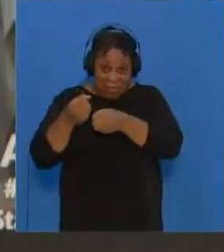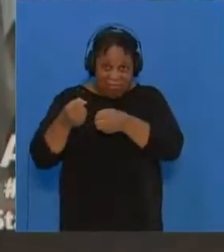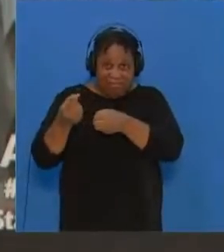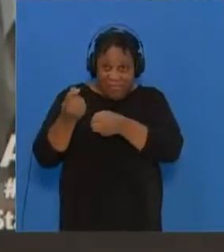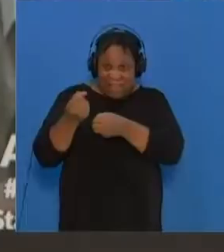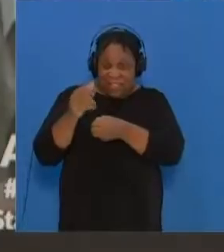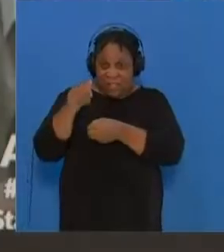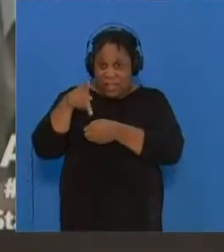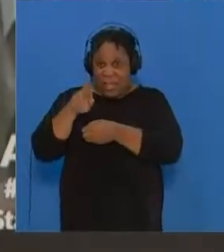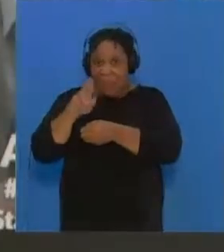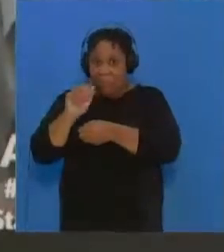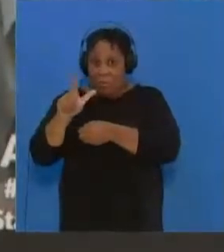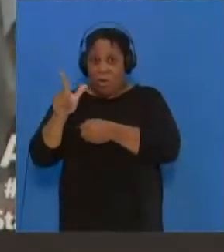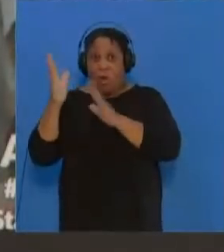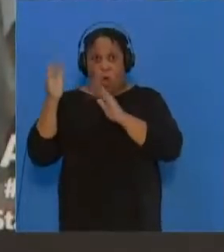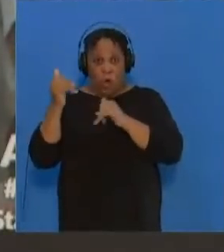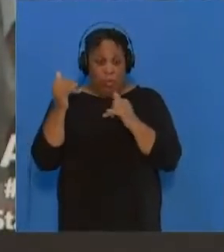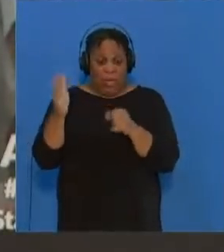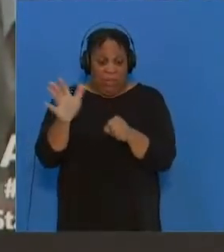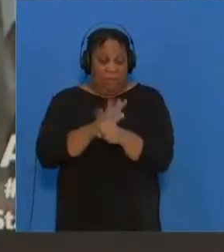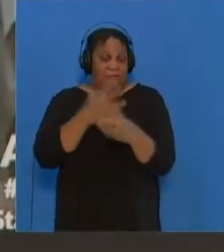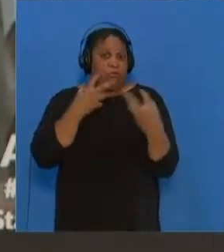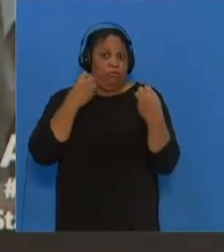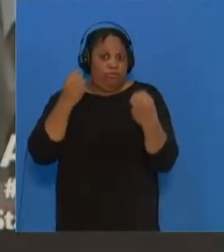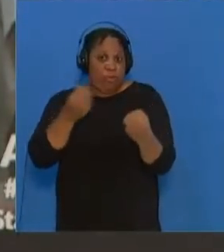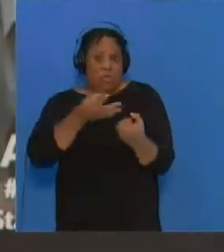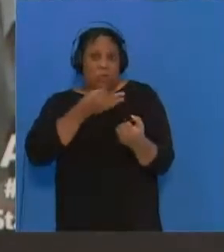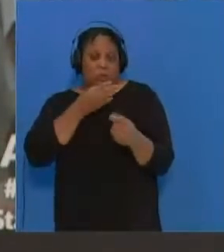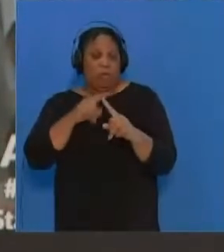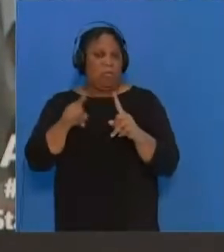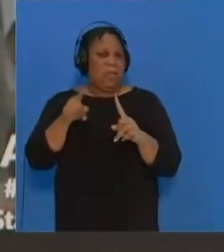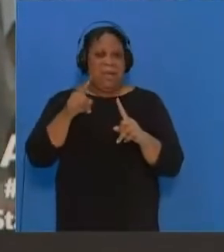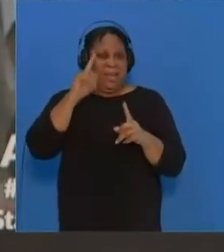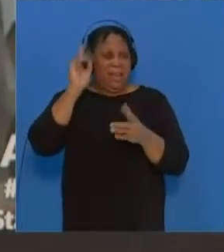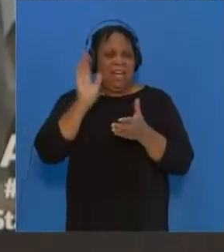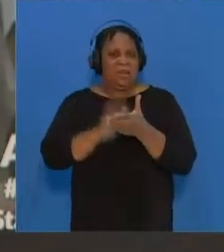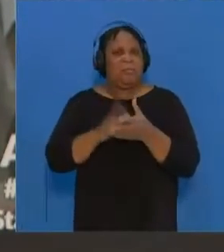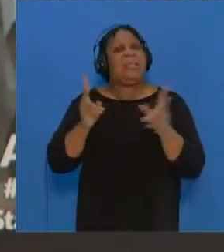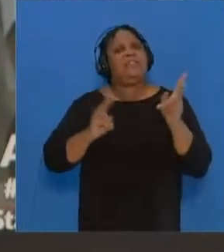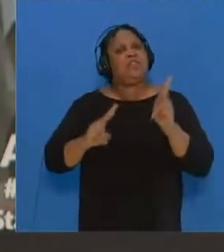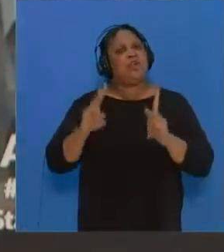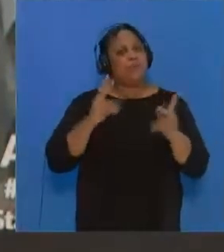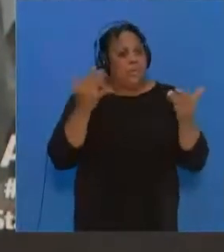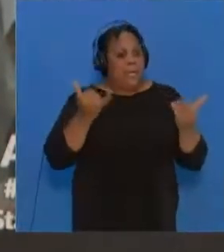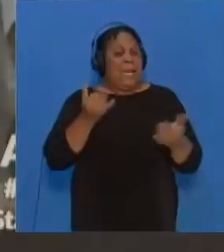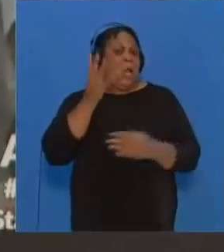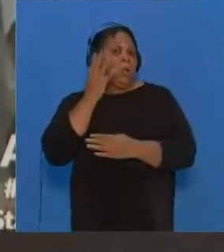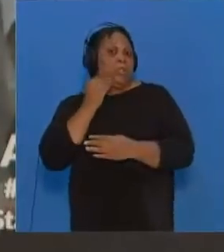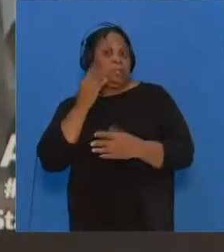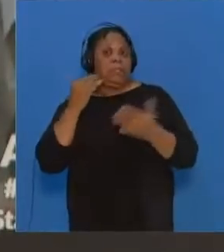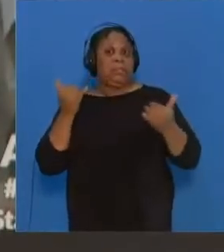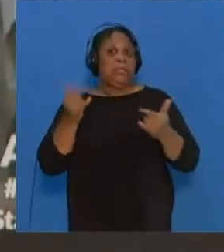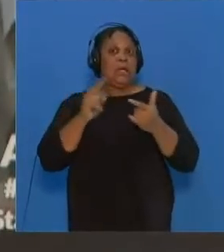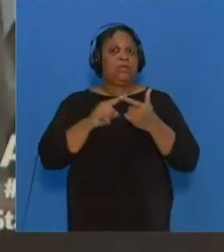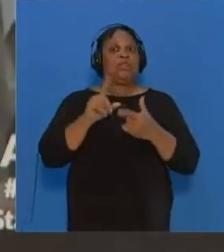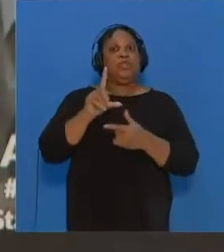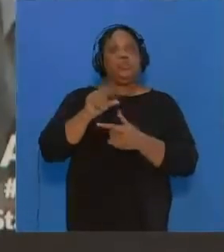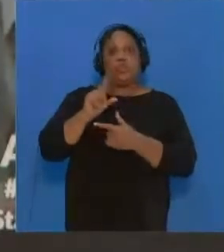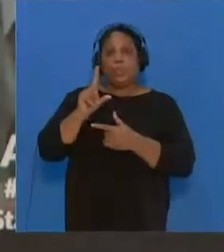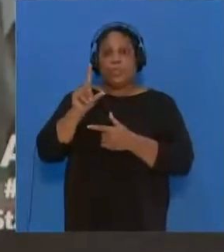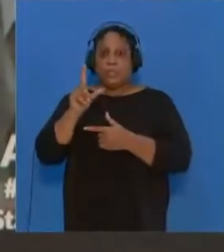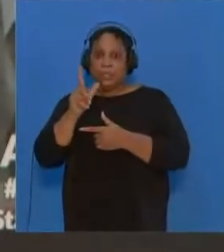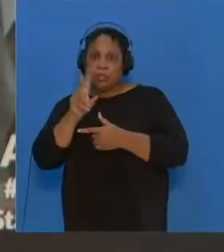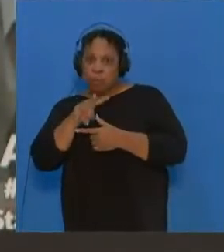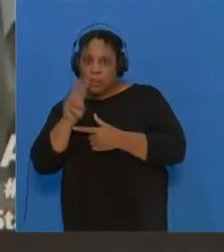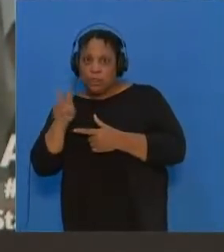able to get it back to some semblance of full strength. But most people do not believe that tourism will return to the levels where it was before the pandemic until 2022 or